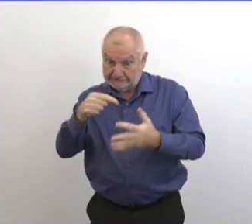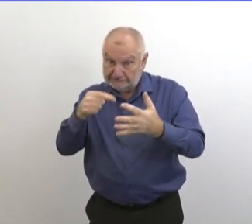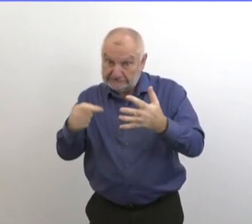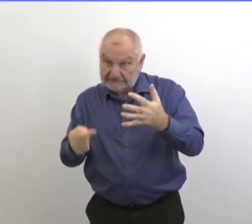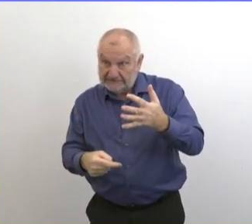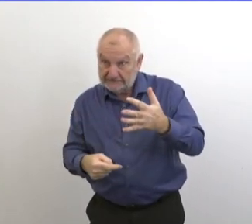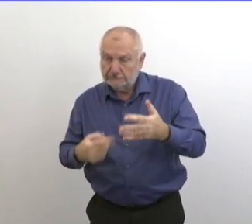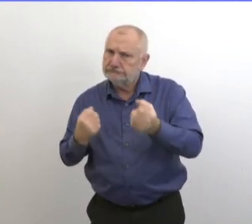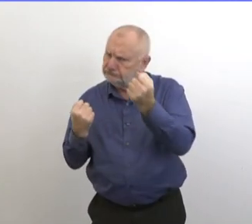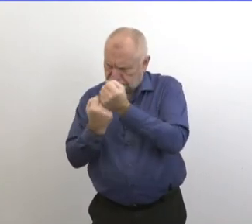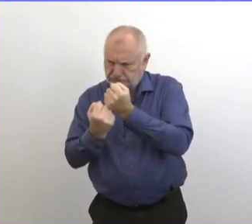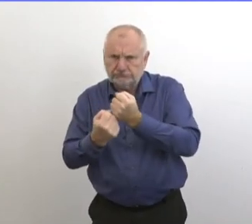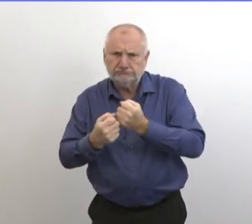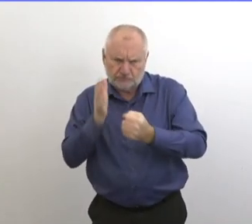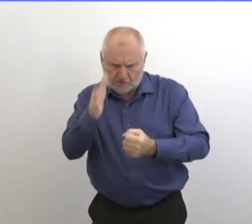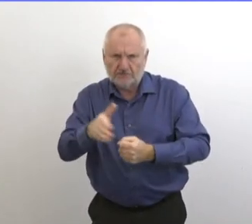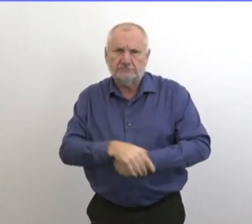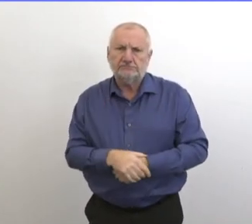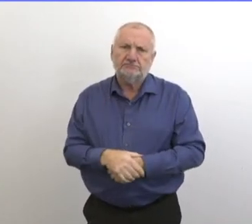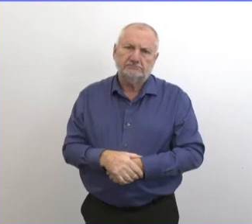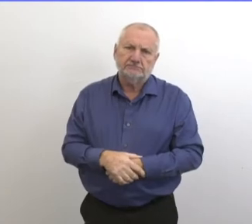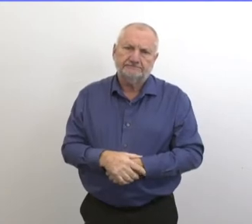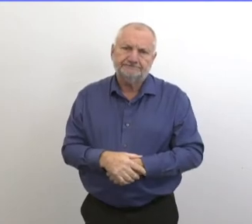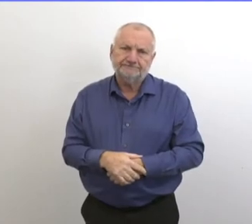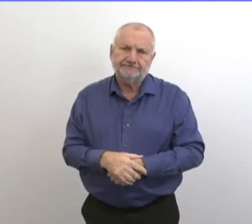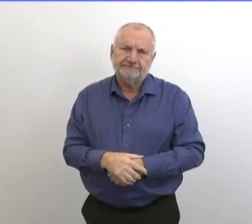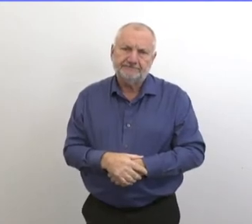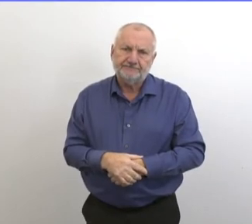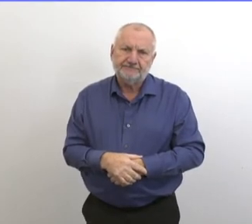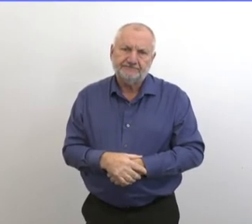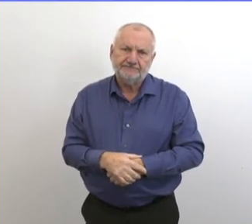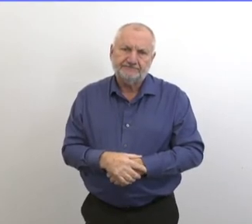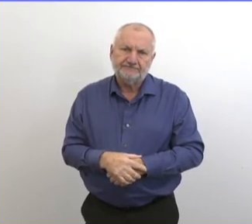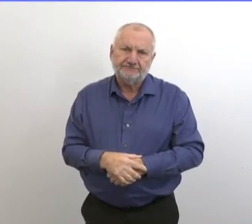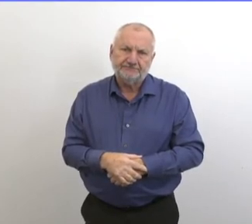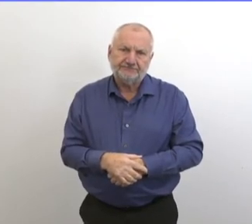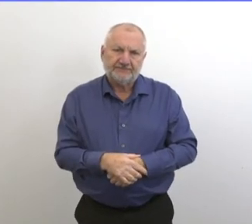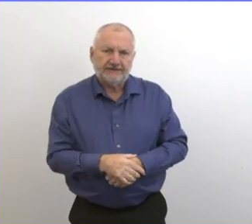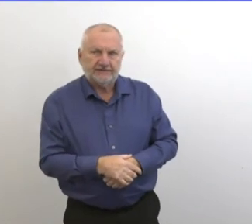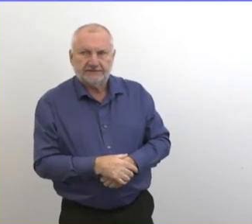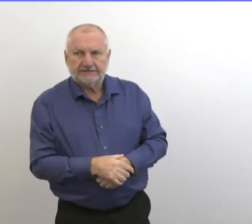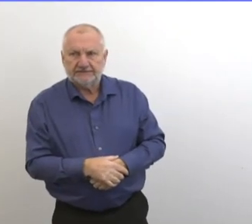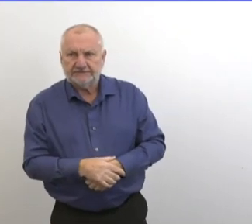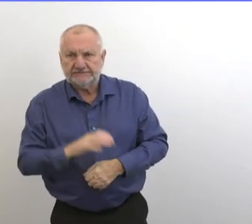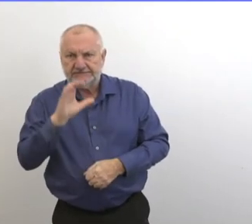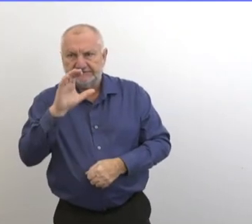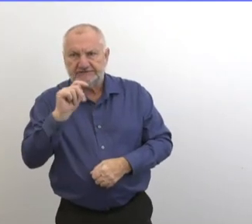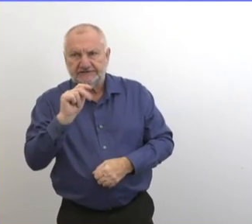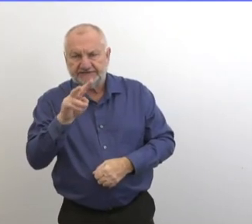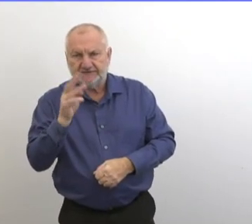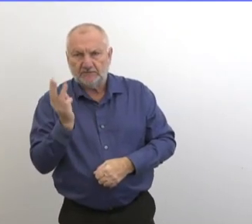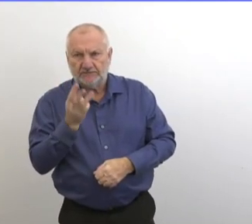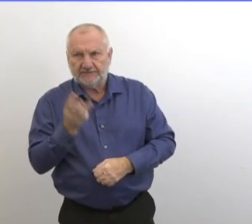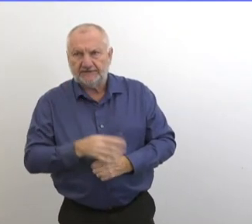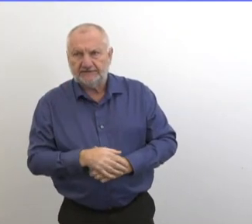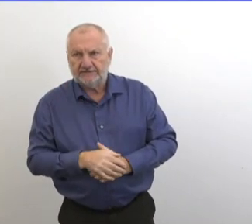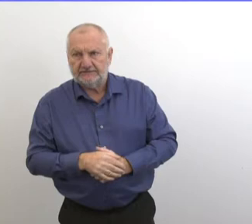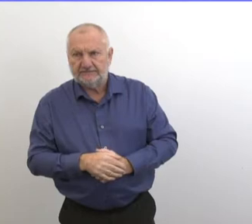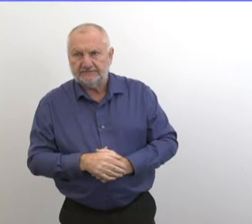in this area. So that's what this is about today. From CTV Winnipeg, Michael.